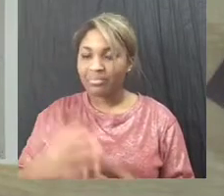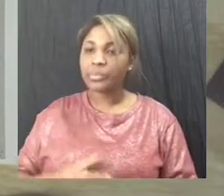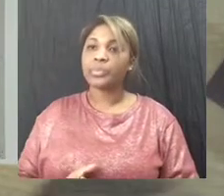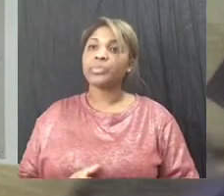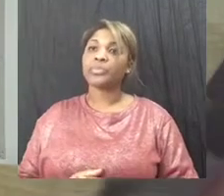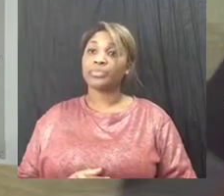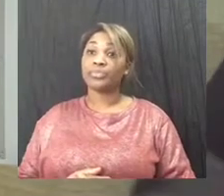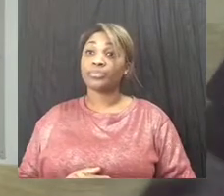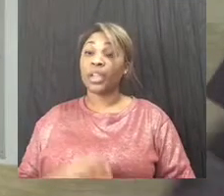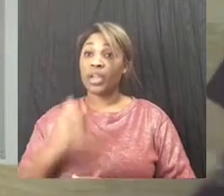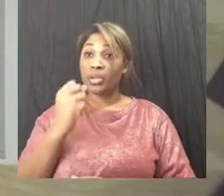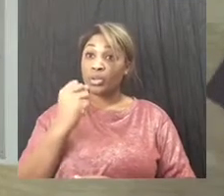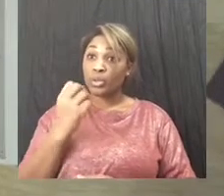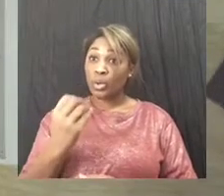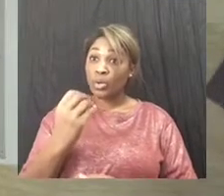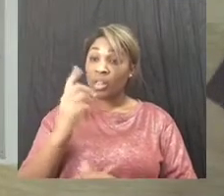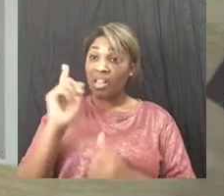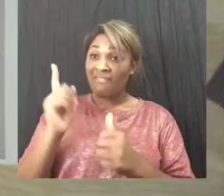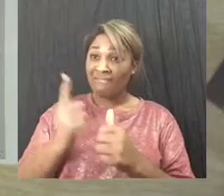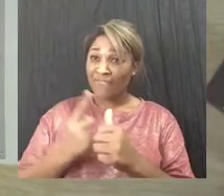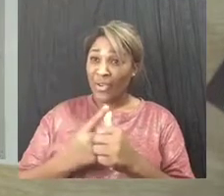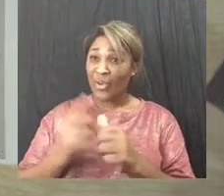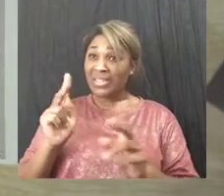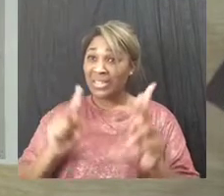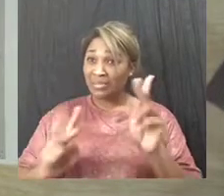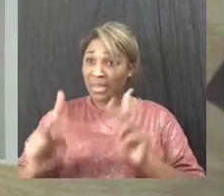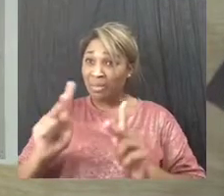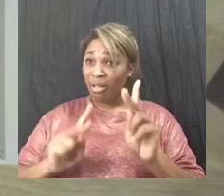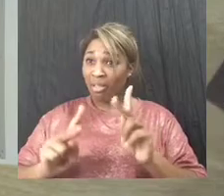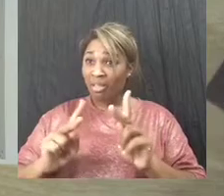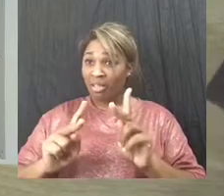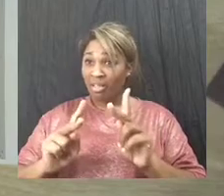So, the first people